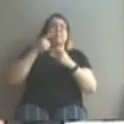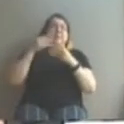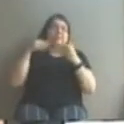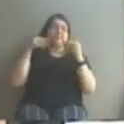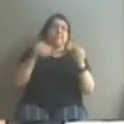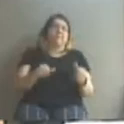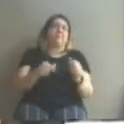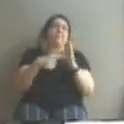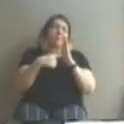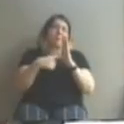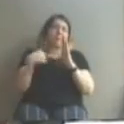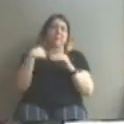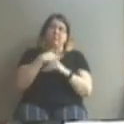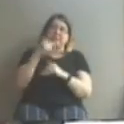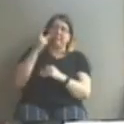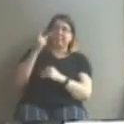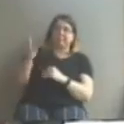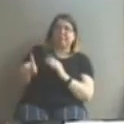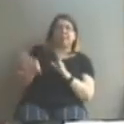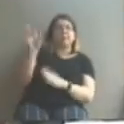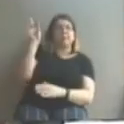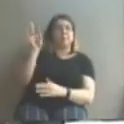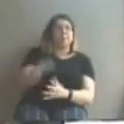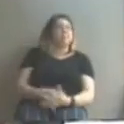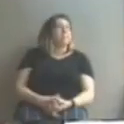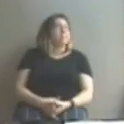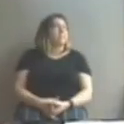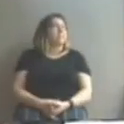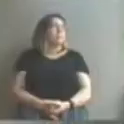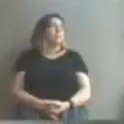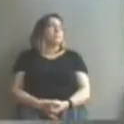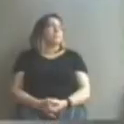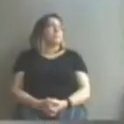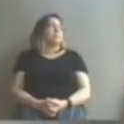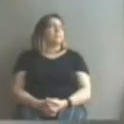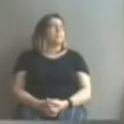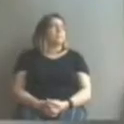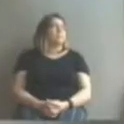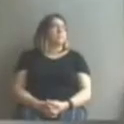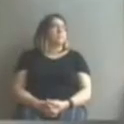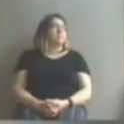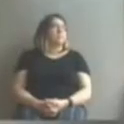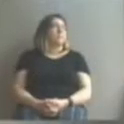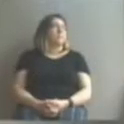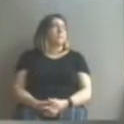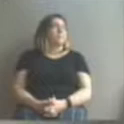model that we have found. Mm-hmm. Yeah, and thanks for clarifying about